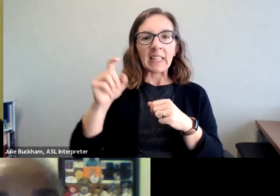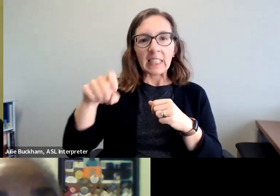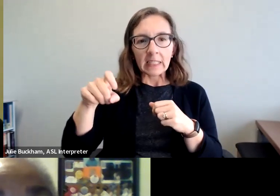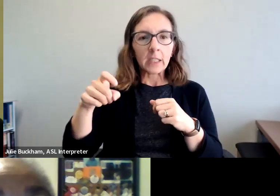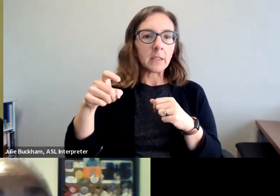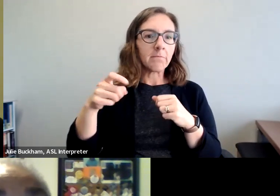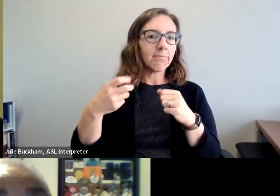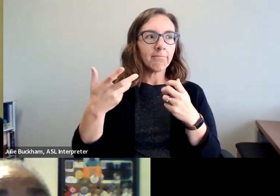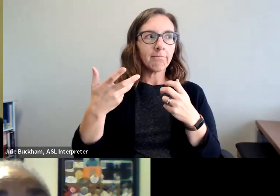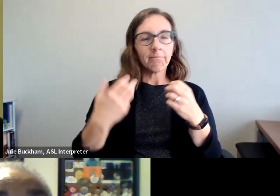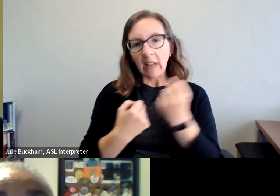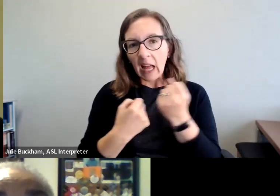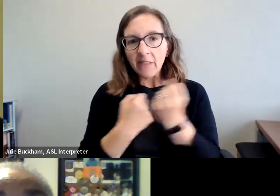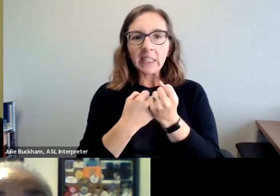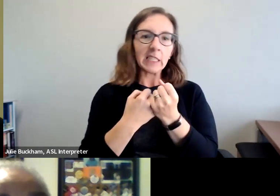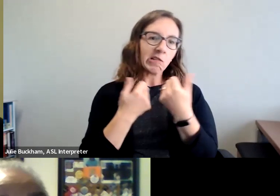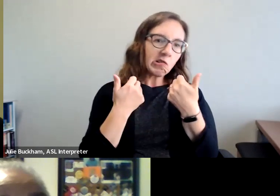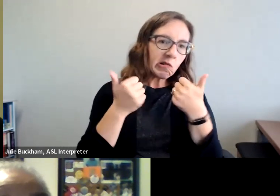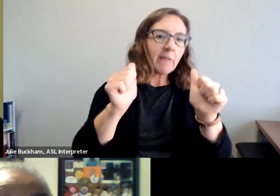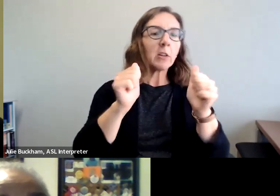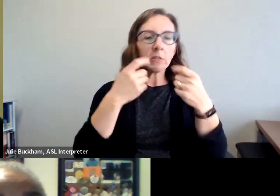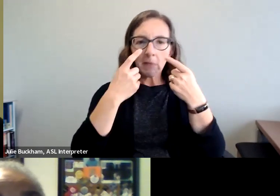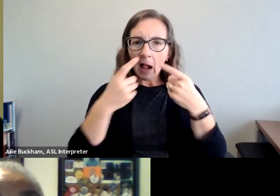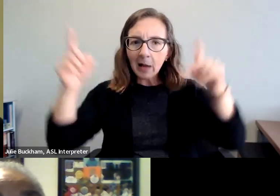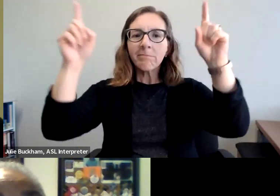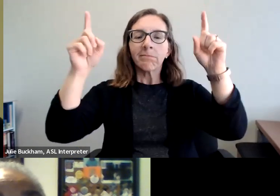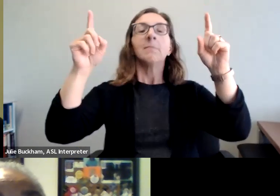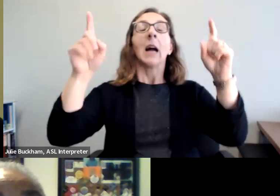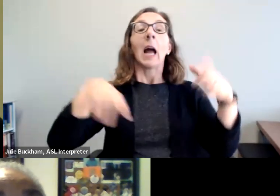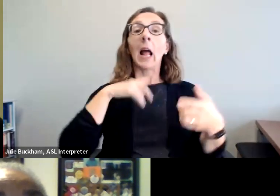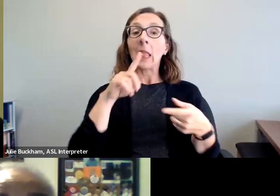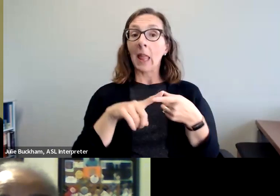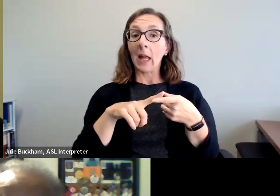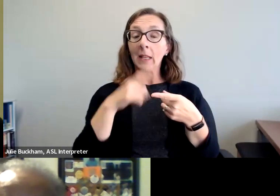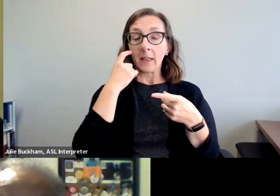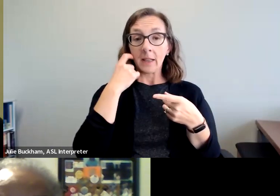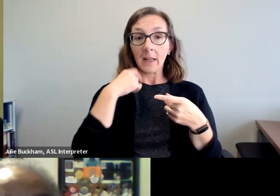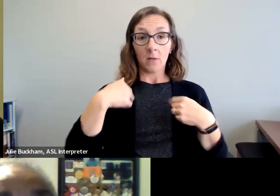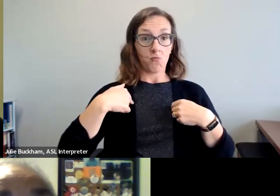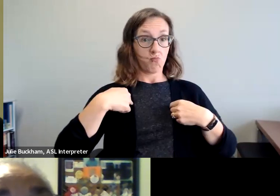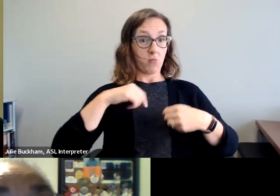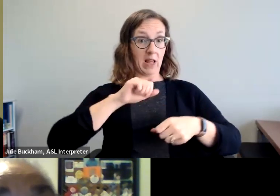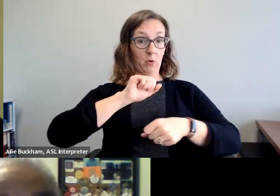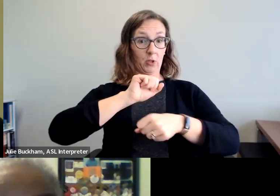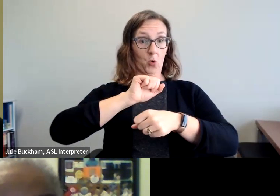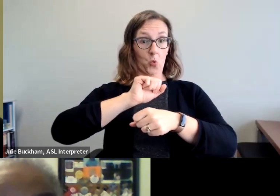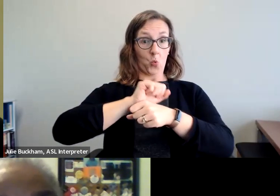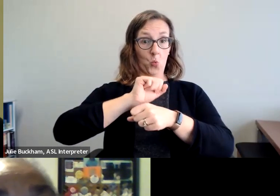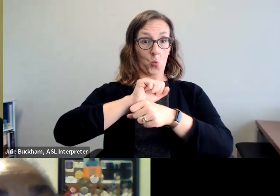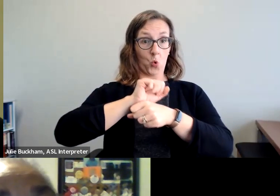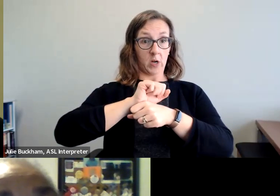advocacy efforts. And then while I was working, we had the